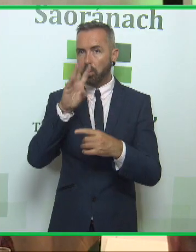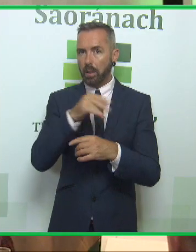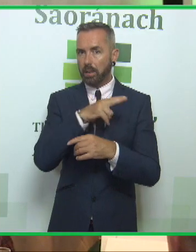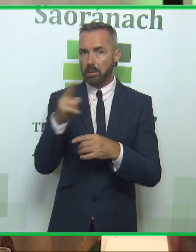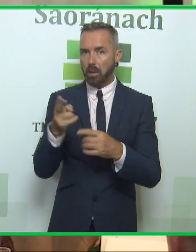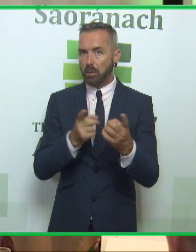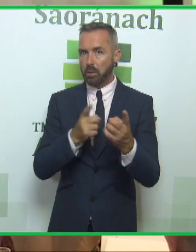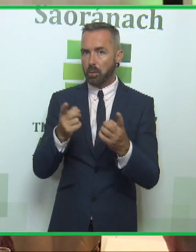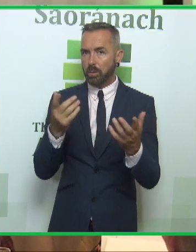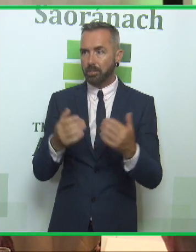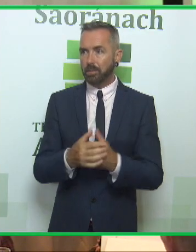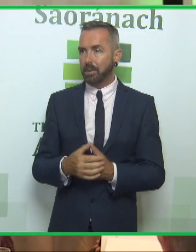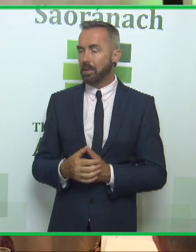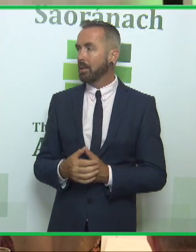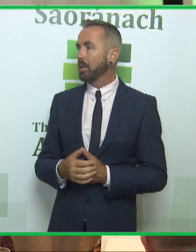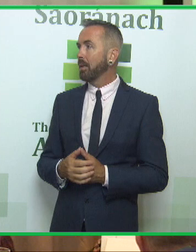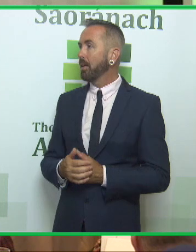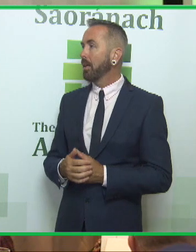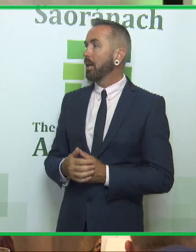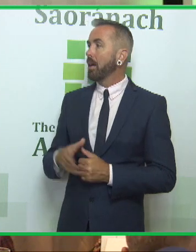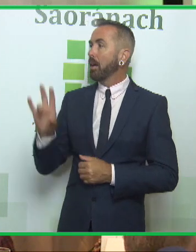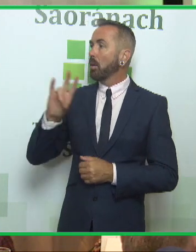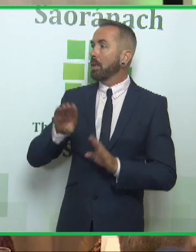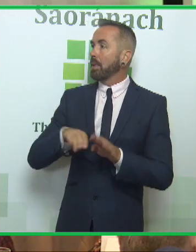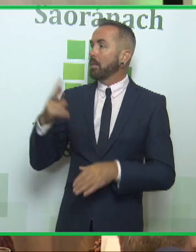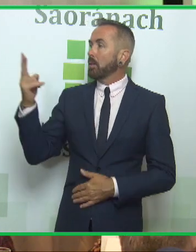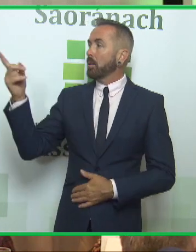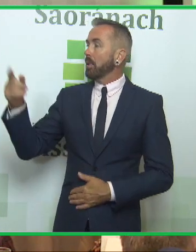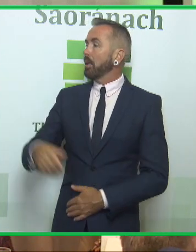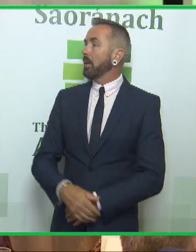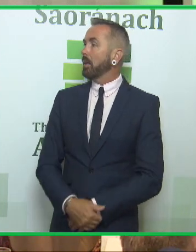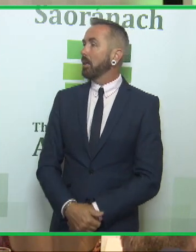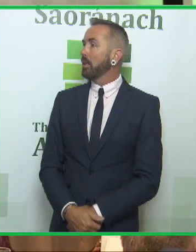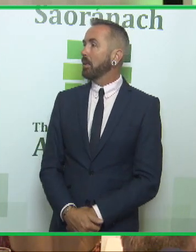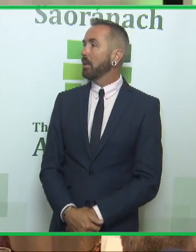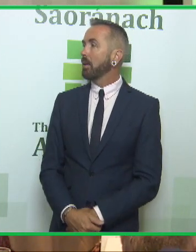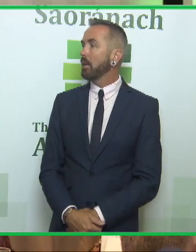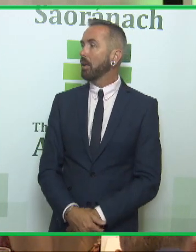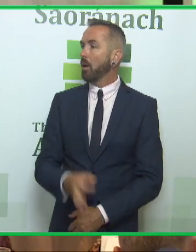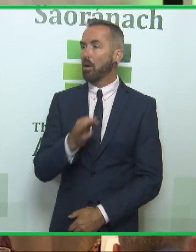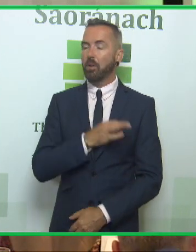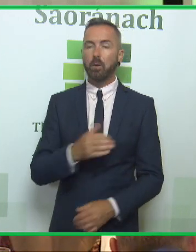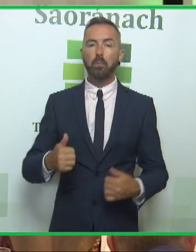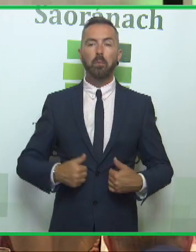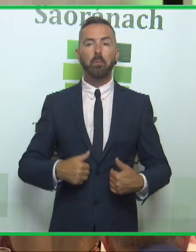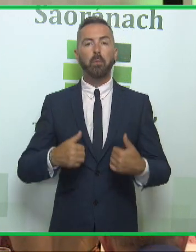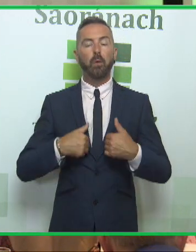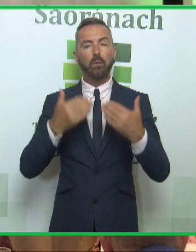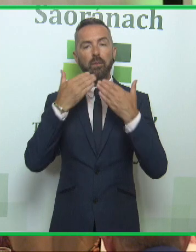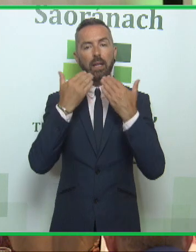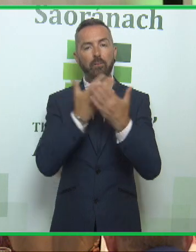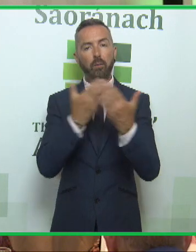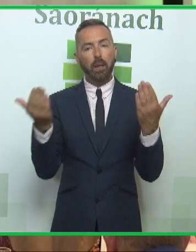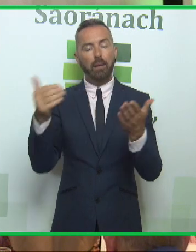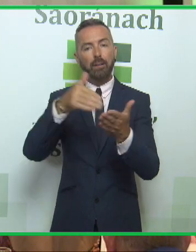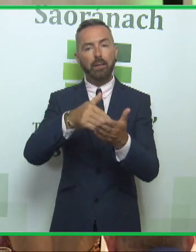from table 2 as well. Thank you. Hello guys, good morning and thank you very much for being with us. What is the beginning